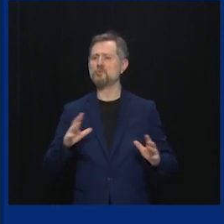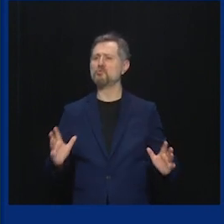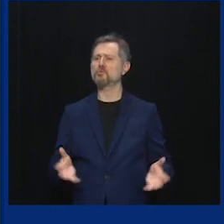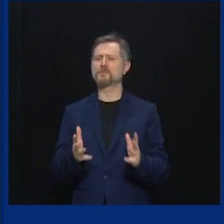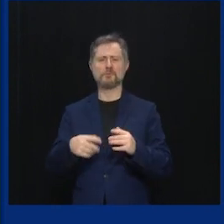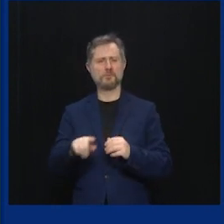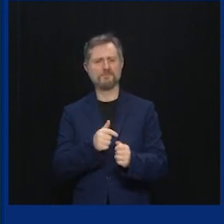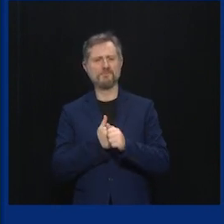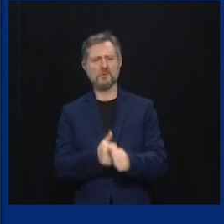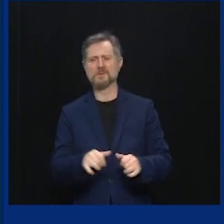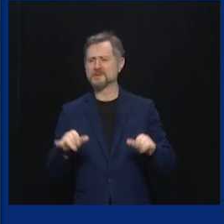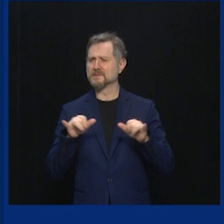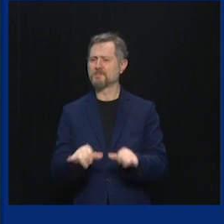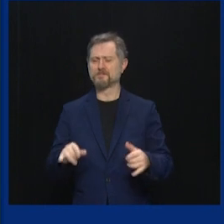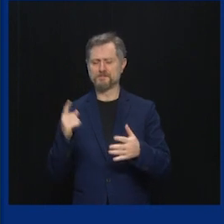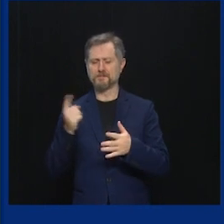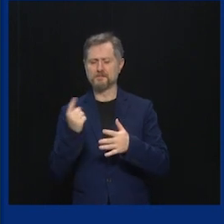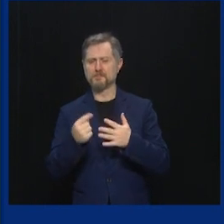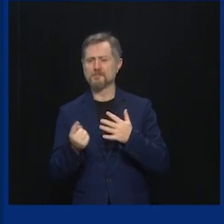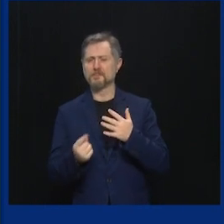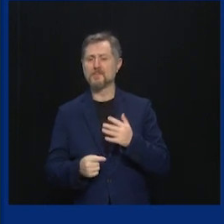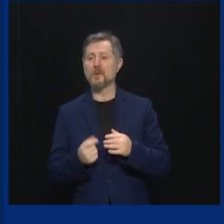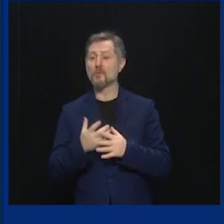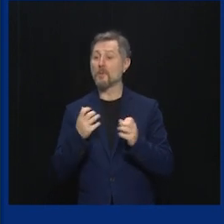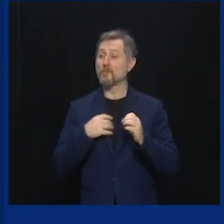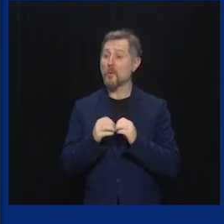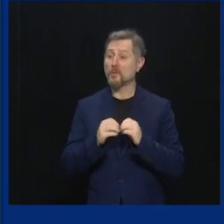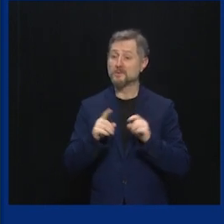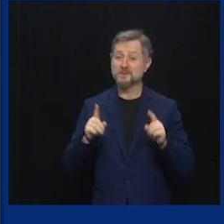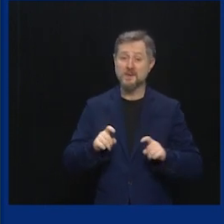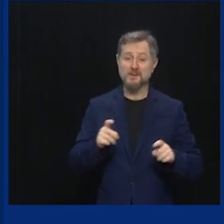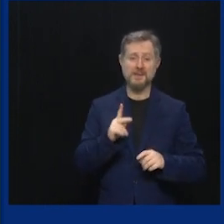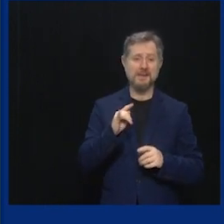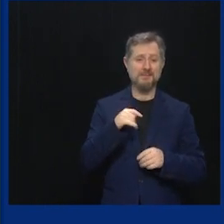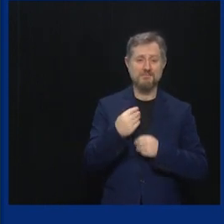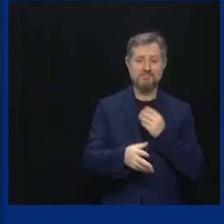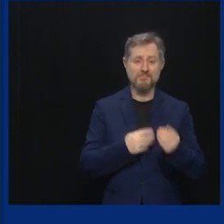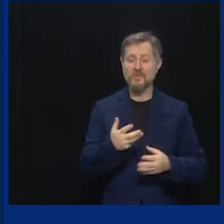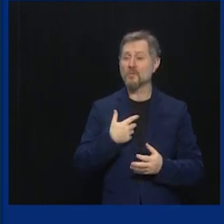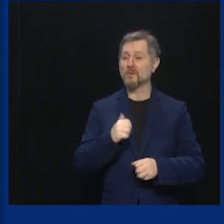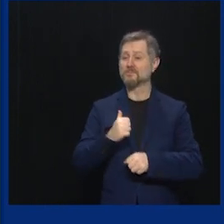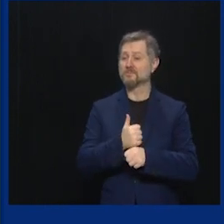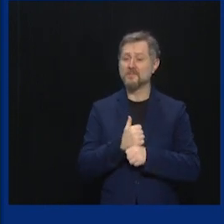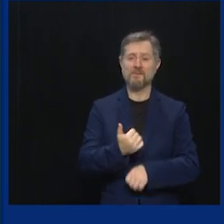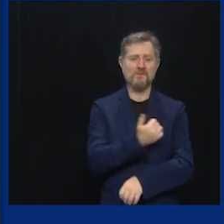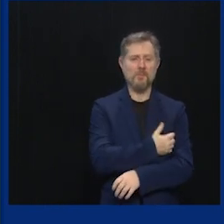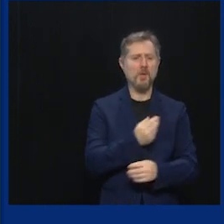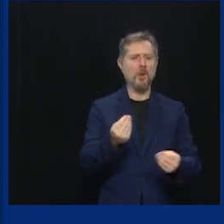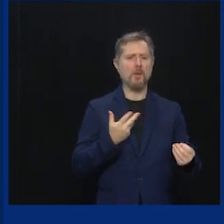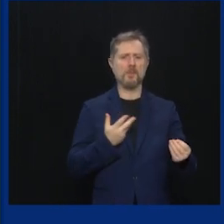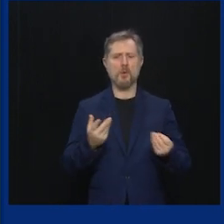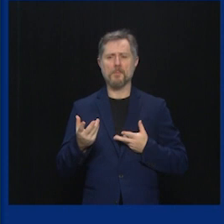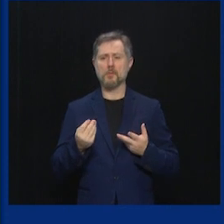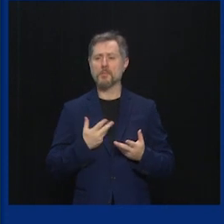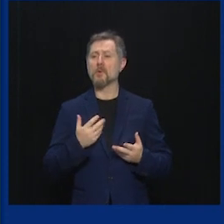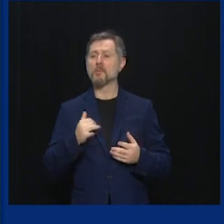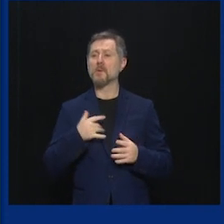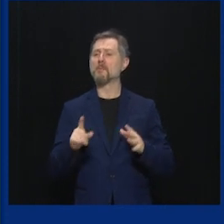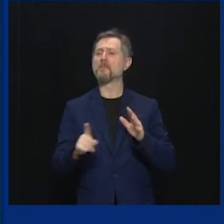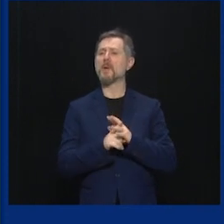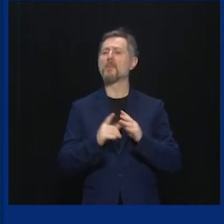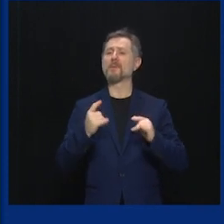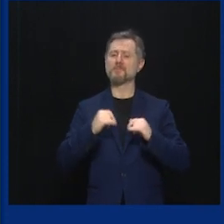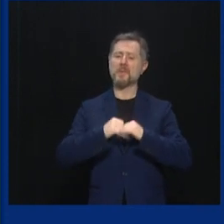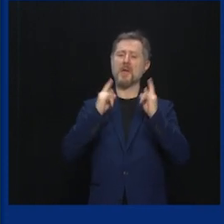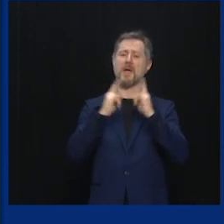and let us know where you need more testing kits, where you want more sites, whatever we can do. We believe that the pop-up sites are very effective, but we're going to